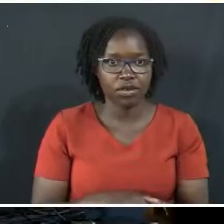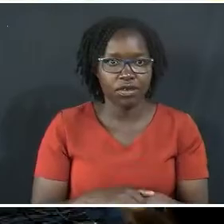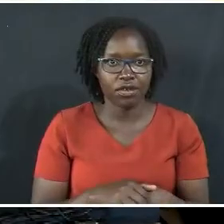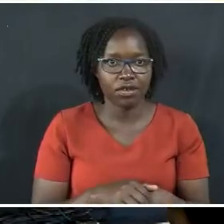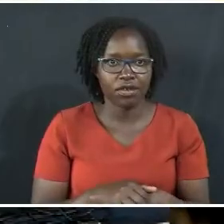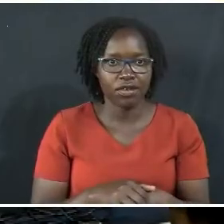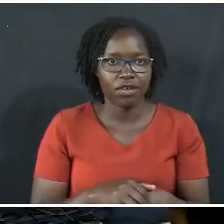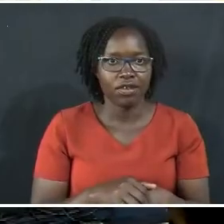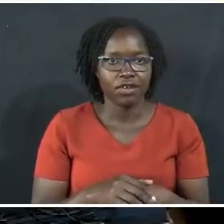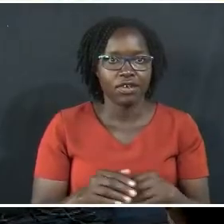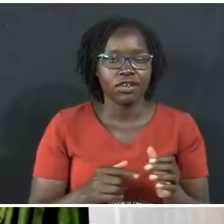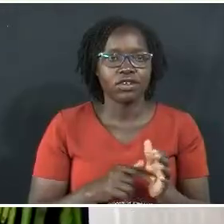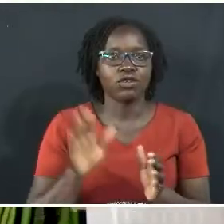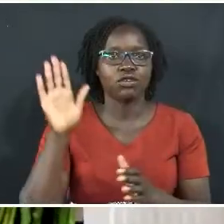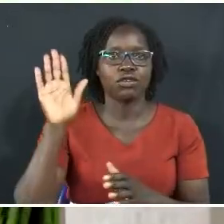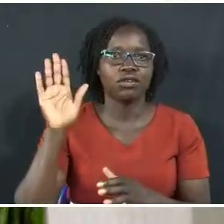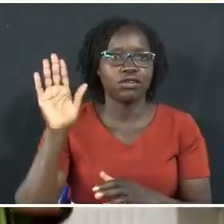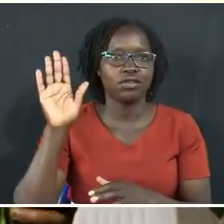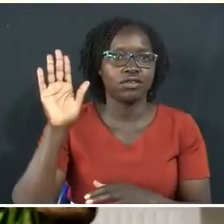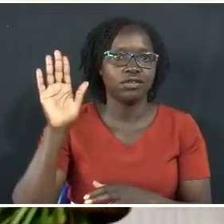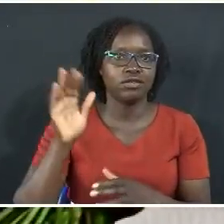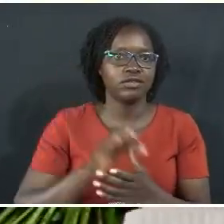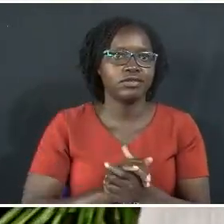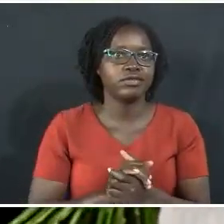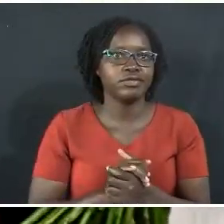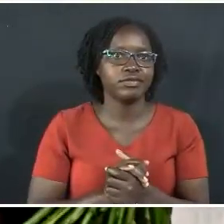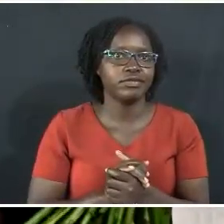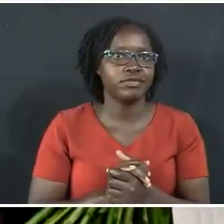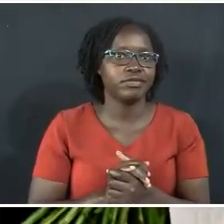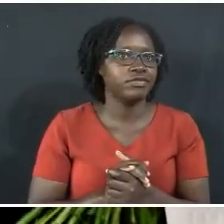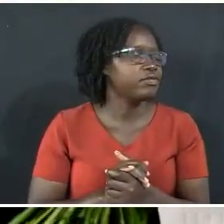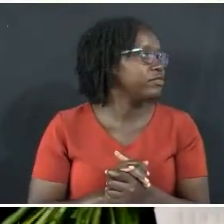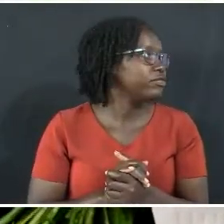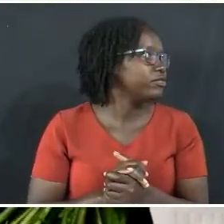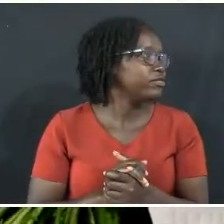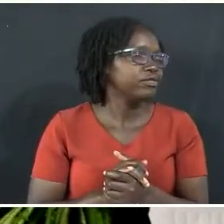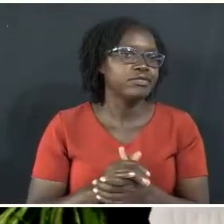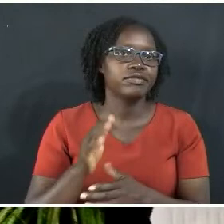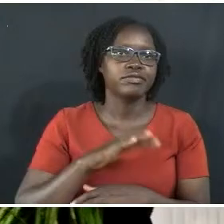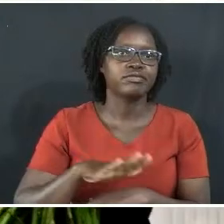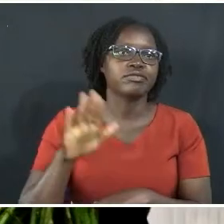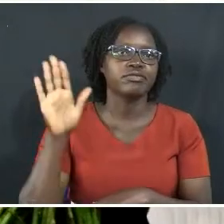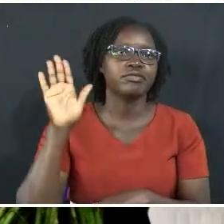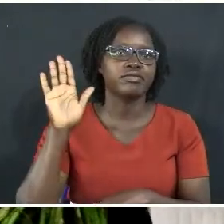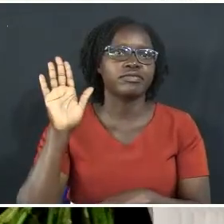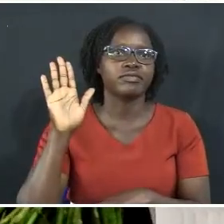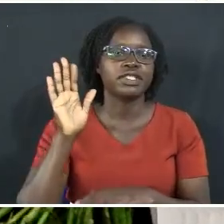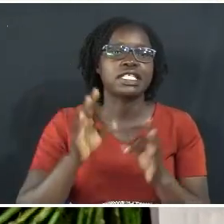to just show by the raise of your hand?